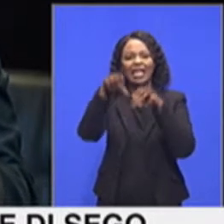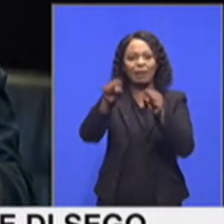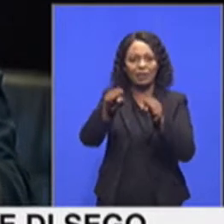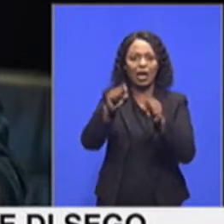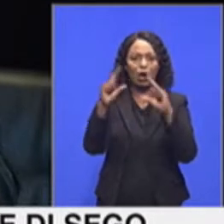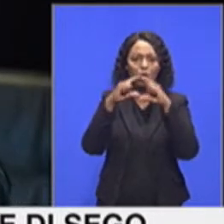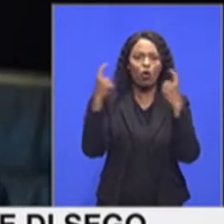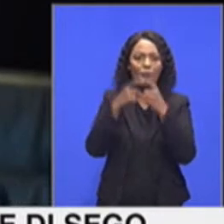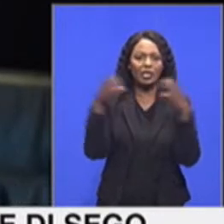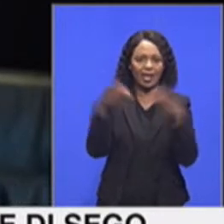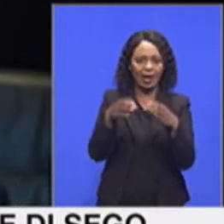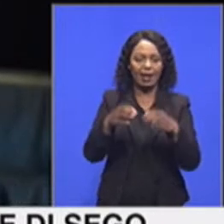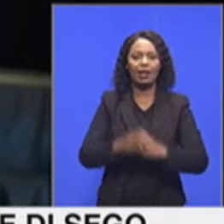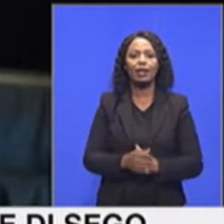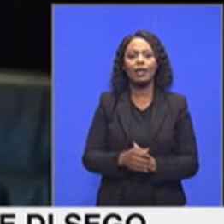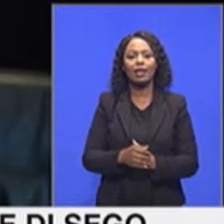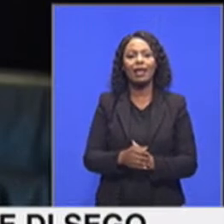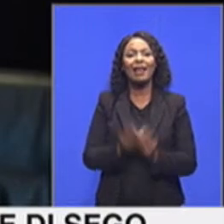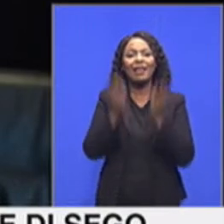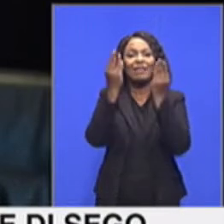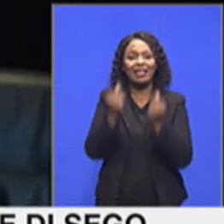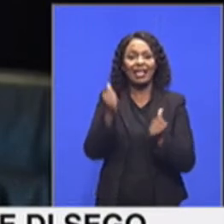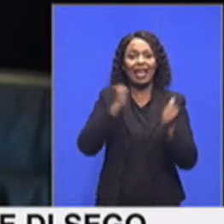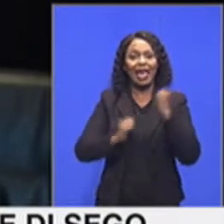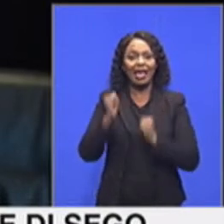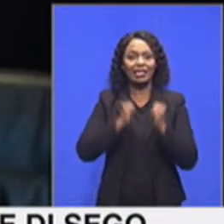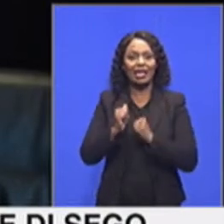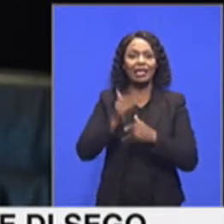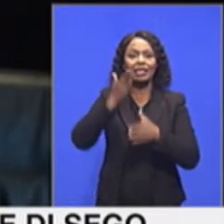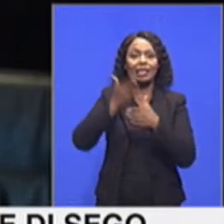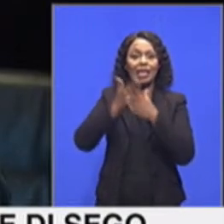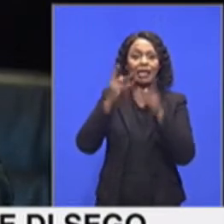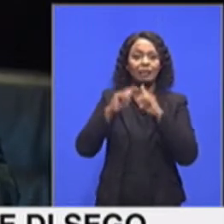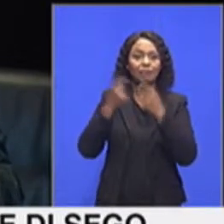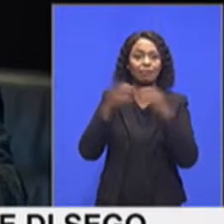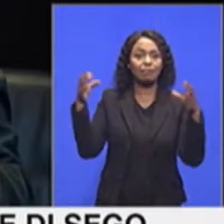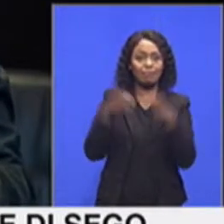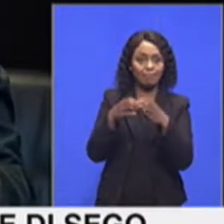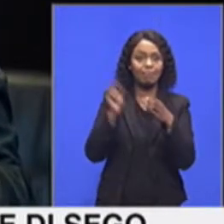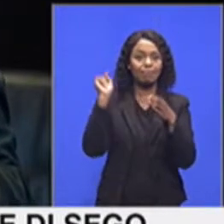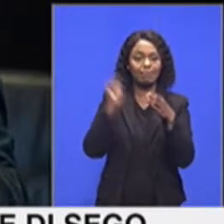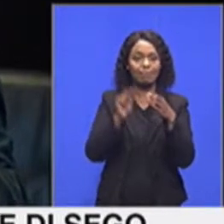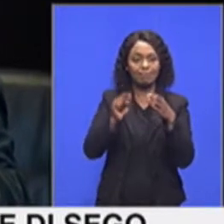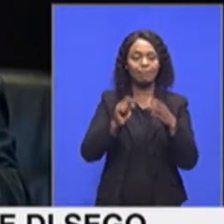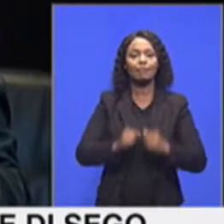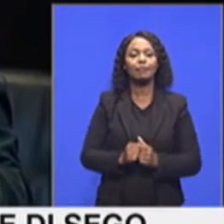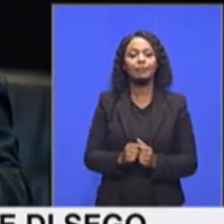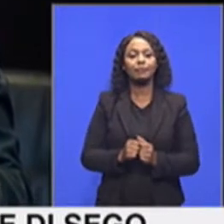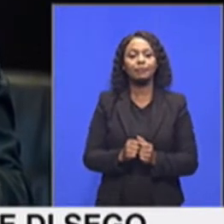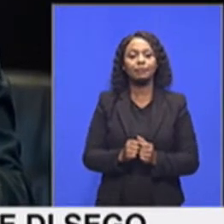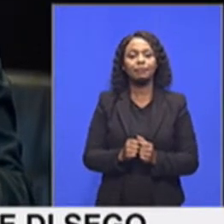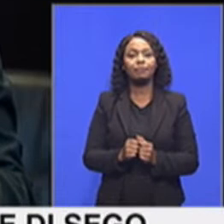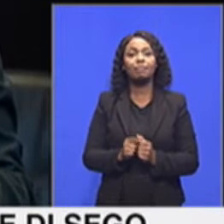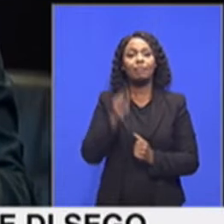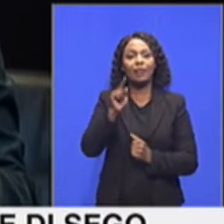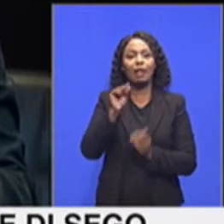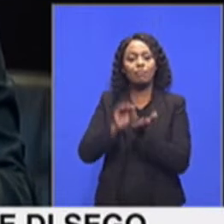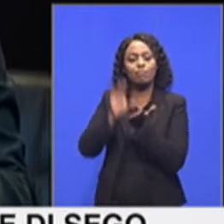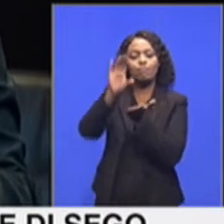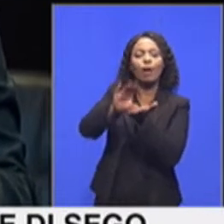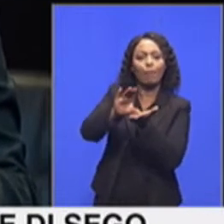the Financial Action Task Force, the Financial Intelligence Center has allocated